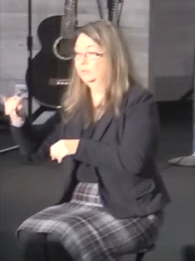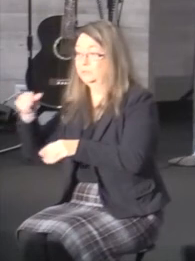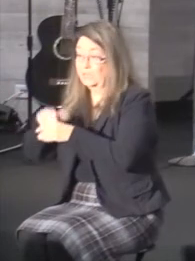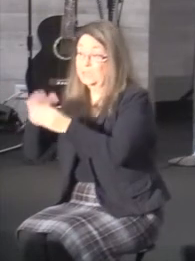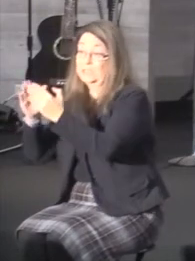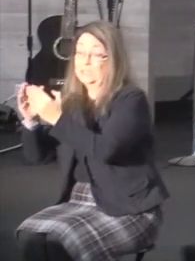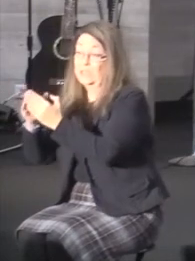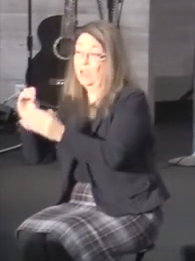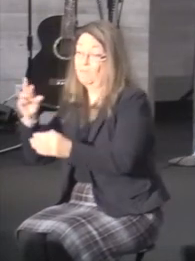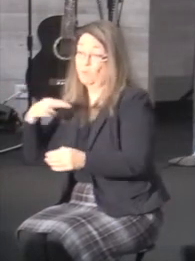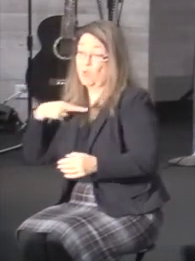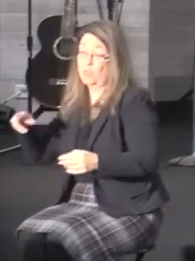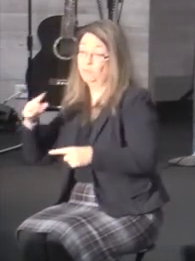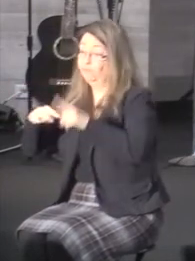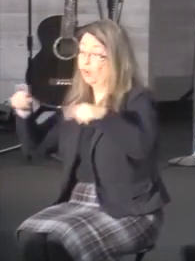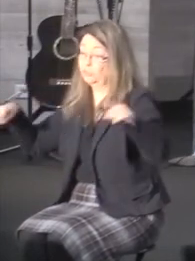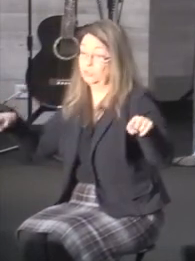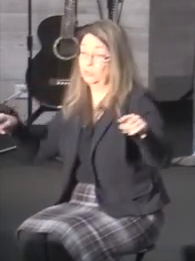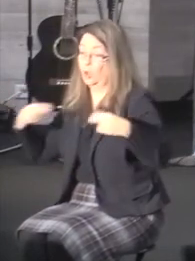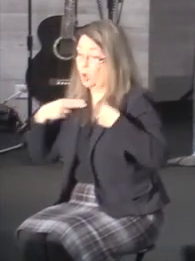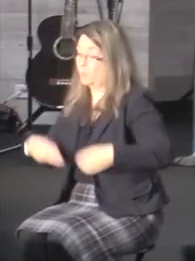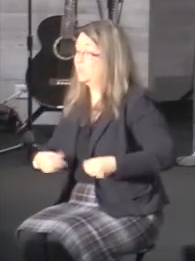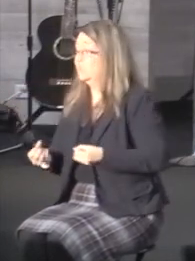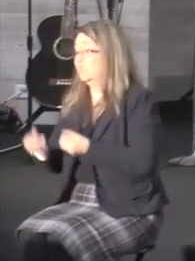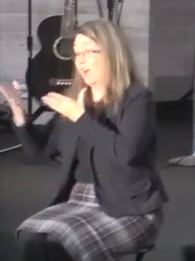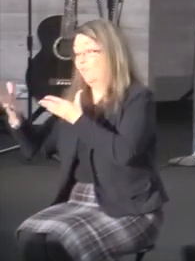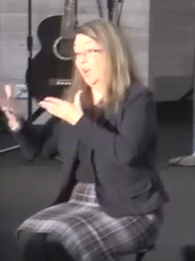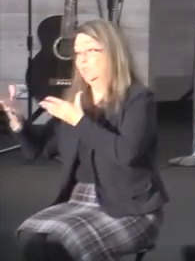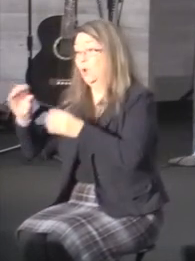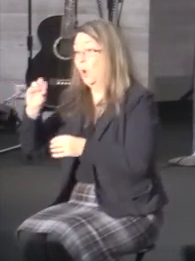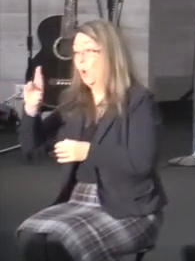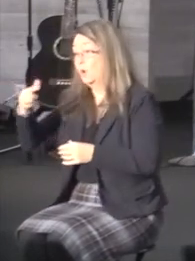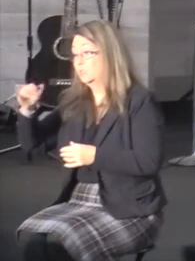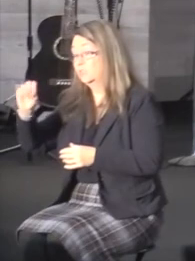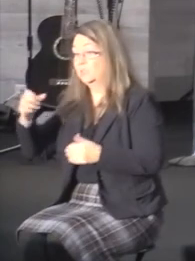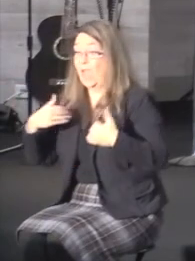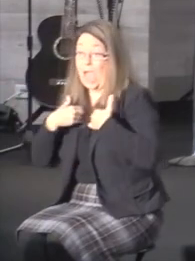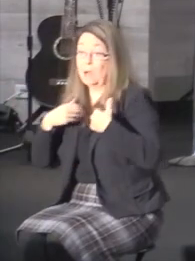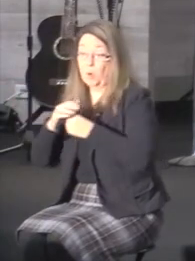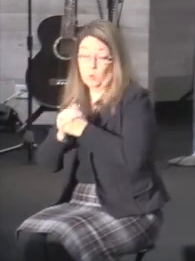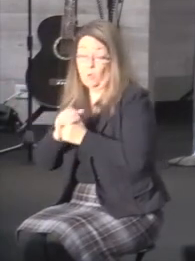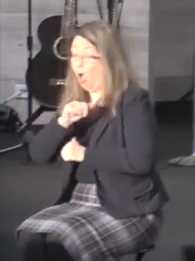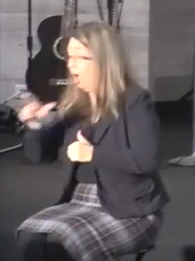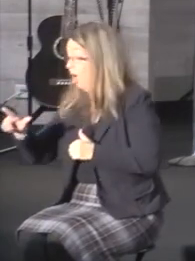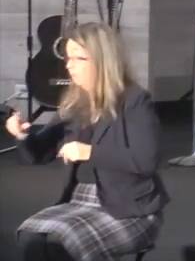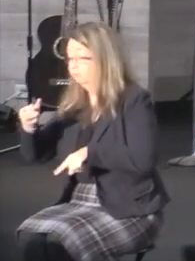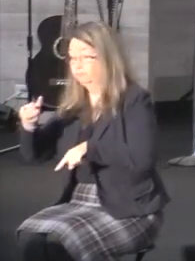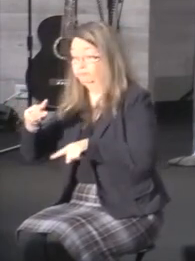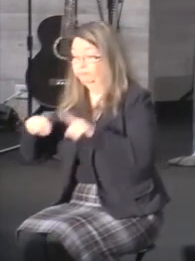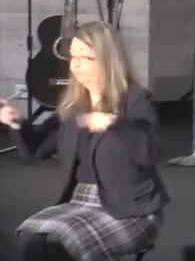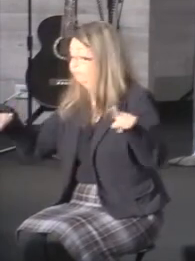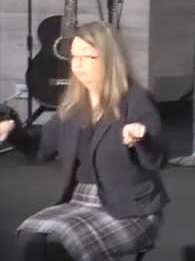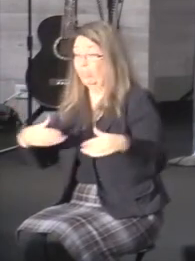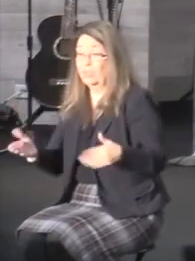city of religious diversity with human sacrifice, orgies, animal worship, all kinds of things that we would